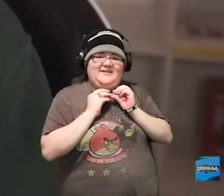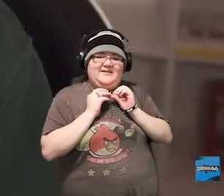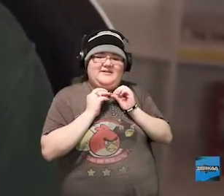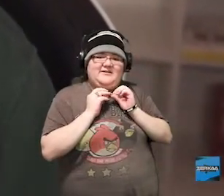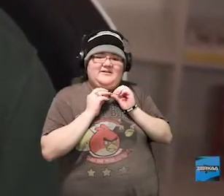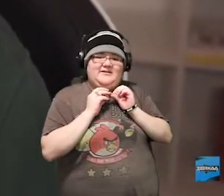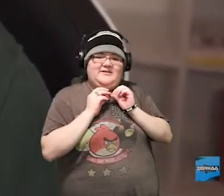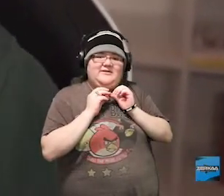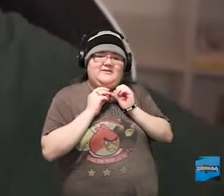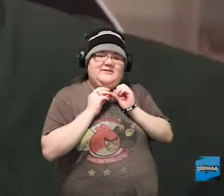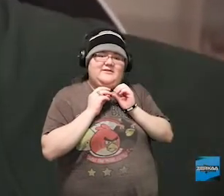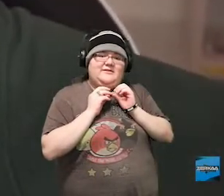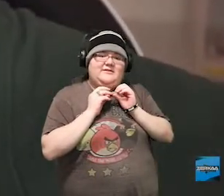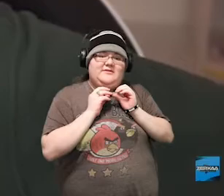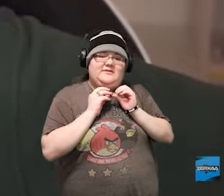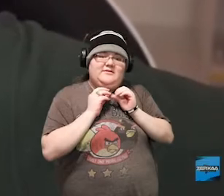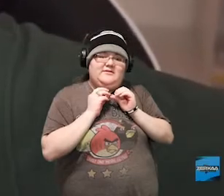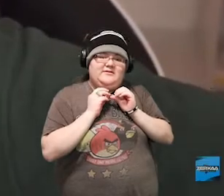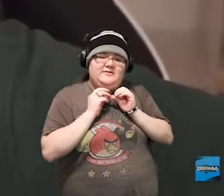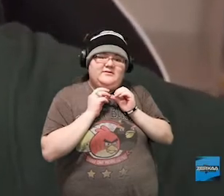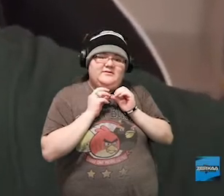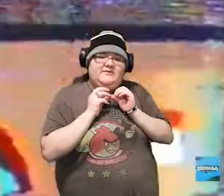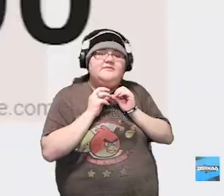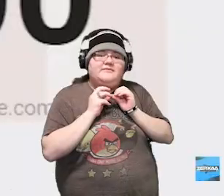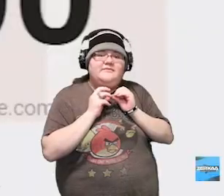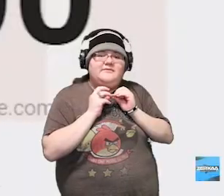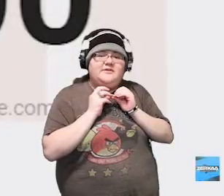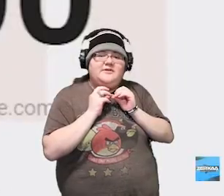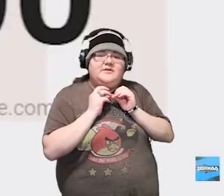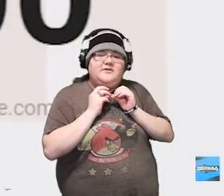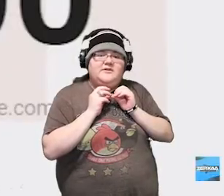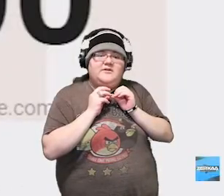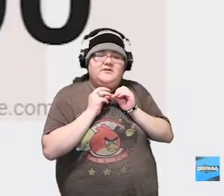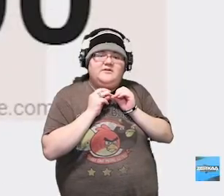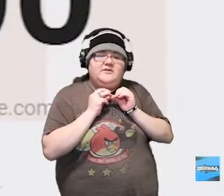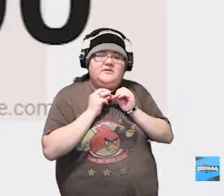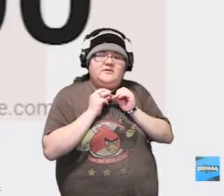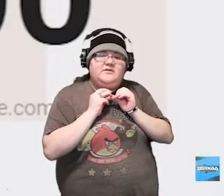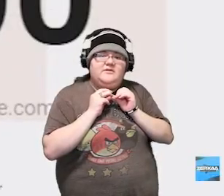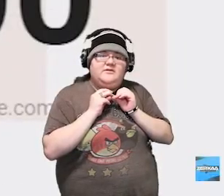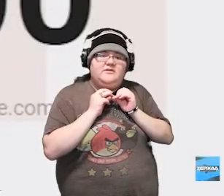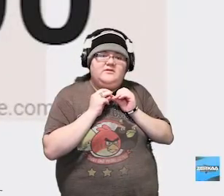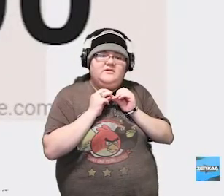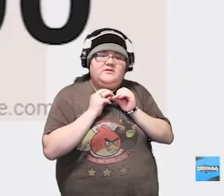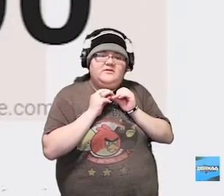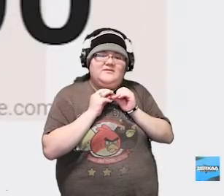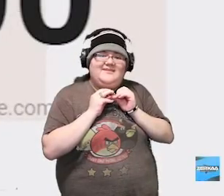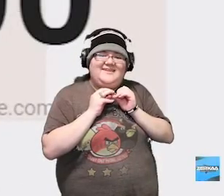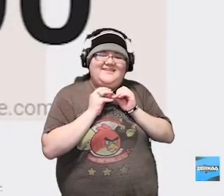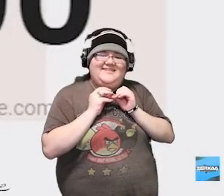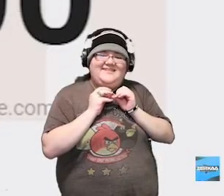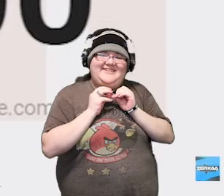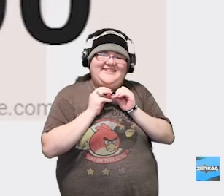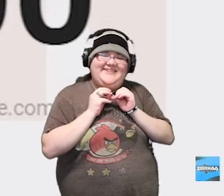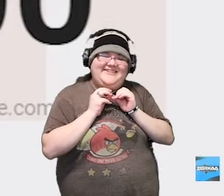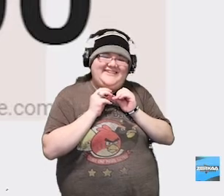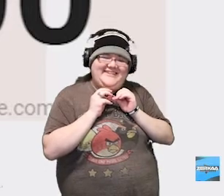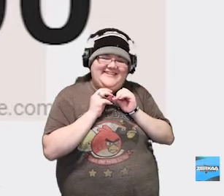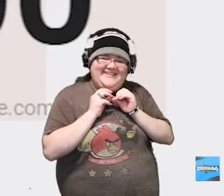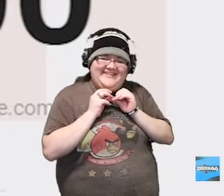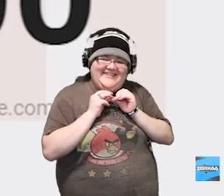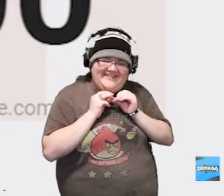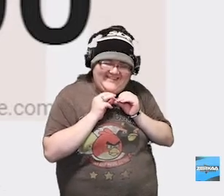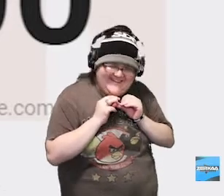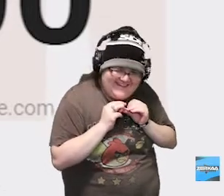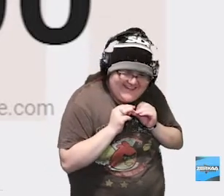a lot more than that. It's 3.597, but it rounds up and down. Wait, and Kira's on 3.65. Oh, we picked a hard opponent. Why have I done